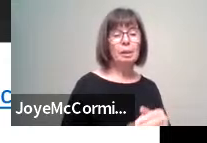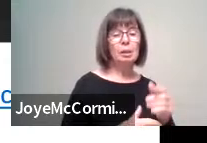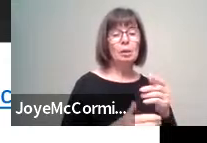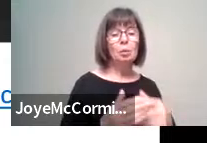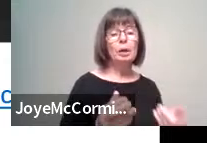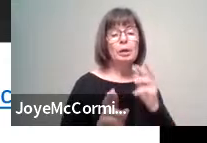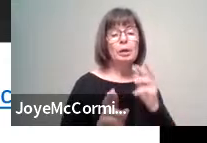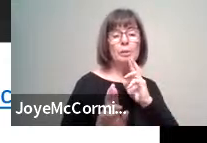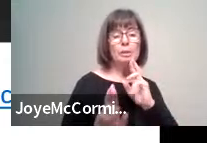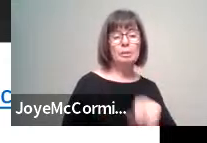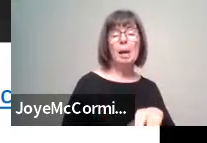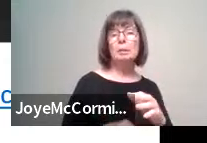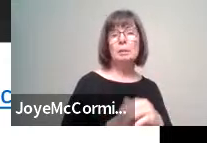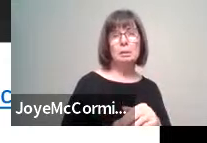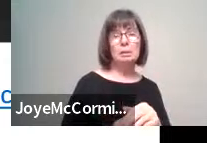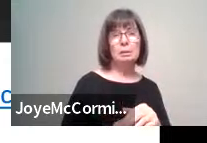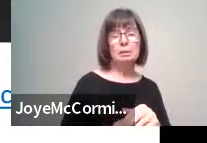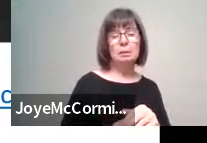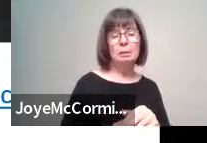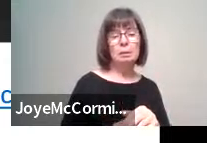health response priorities?